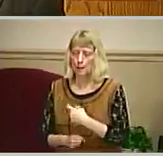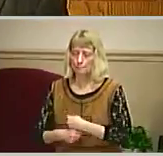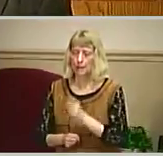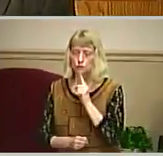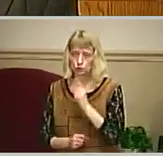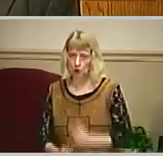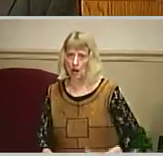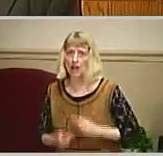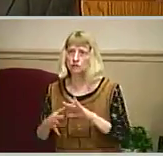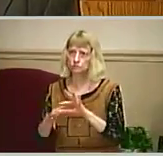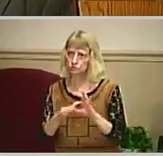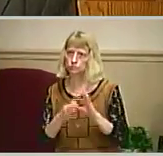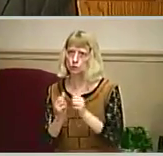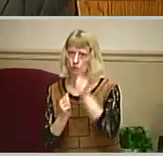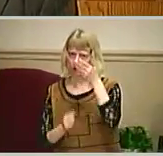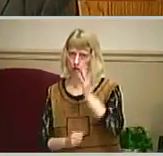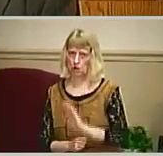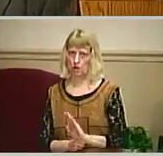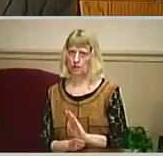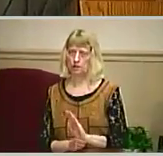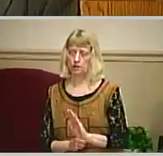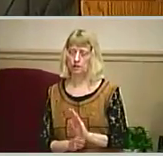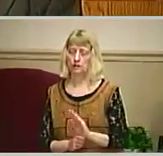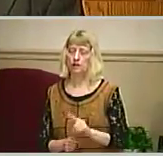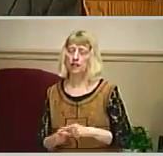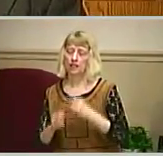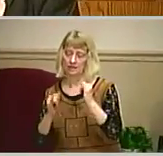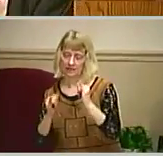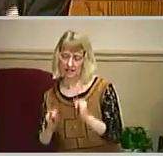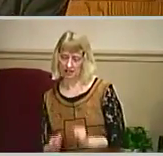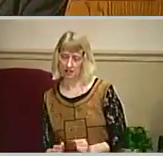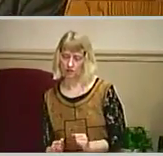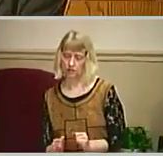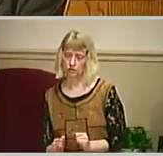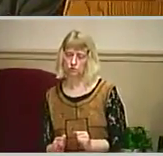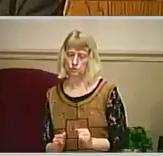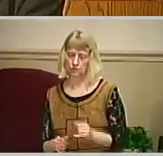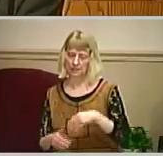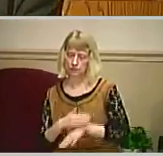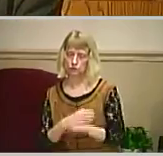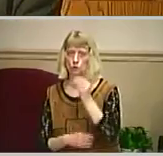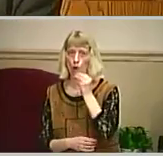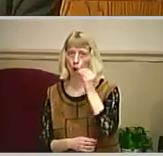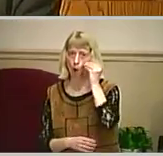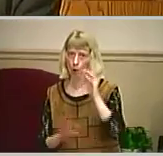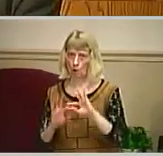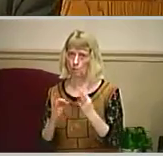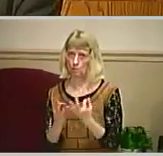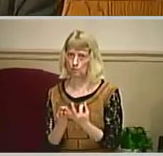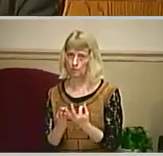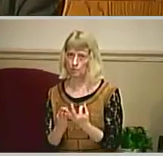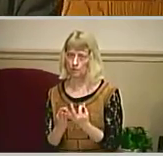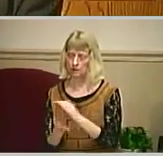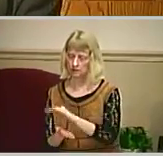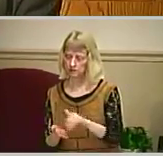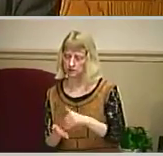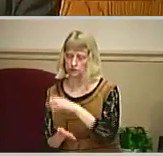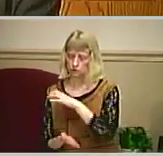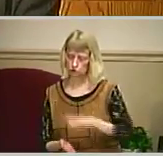that we are right with God. And then it spreads from the individual life to the home, where the home is